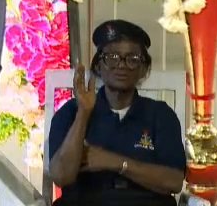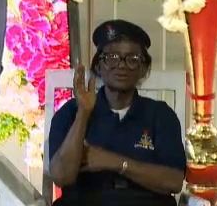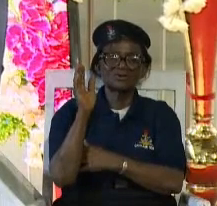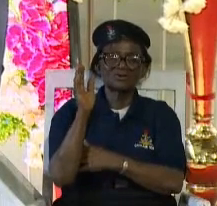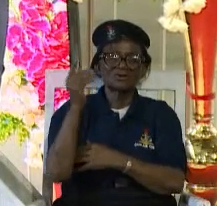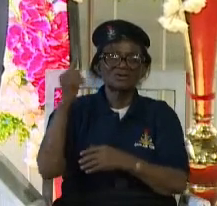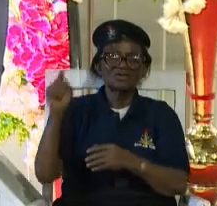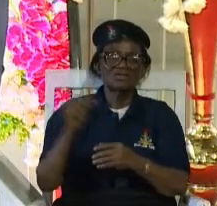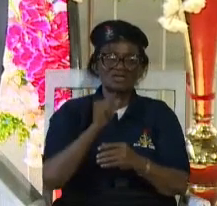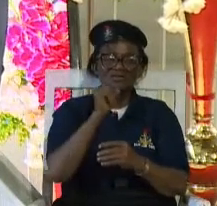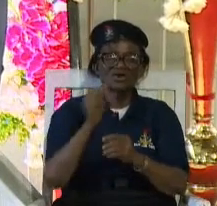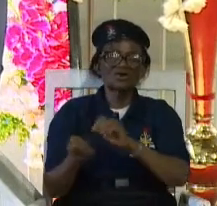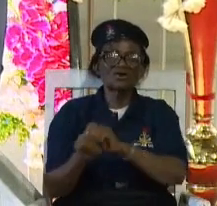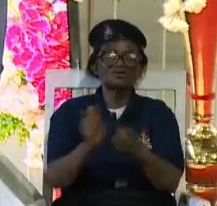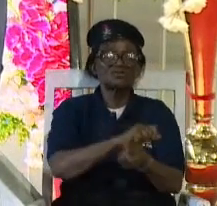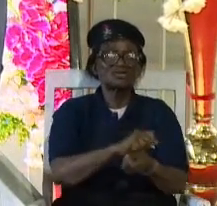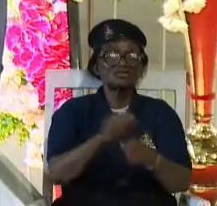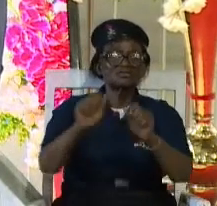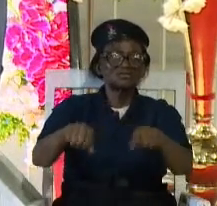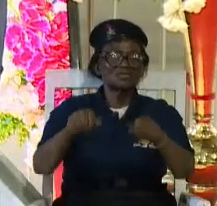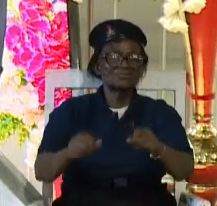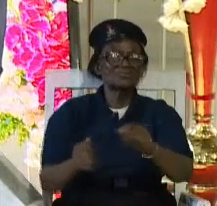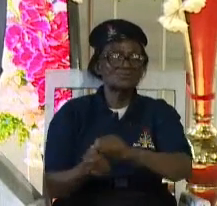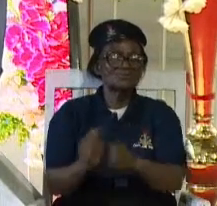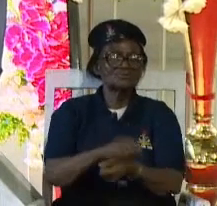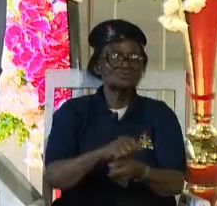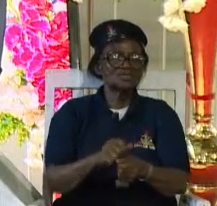The unchangeable changer.